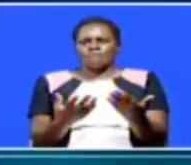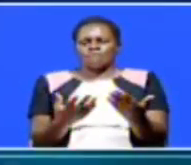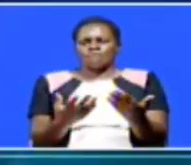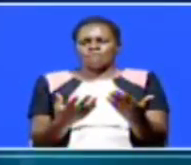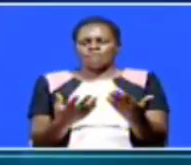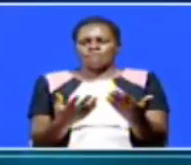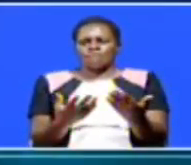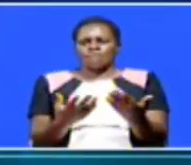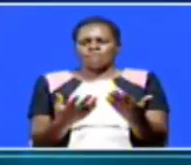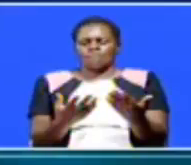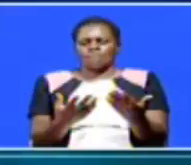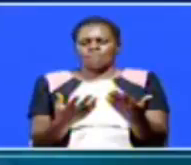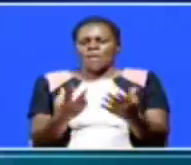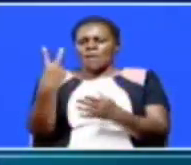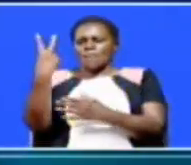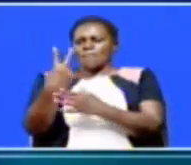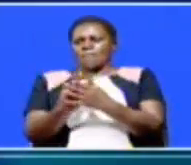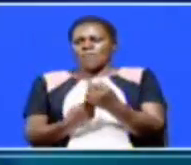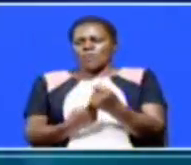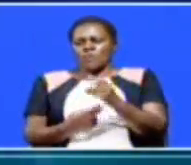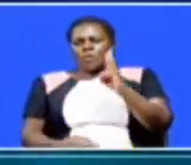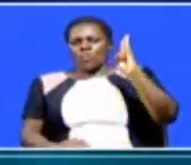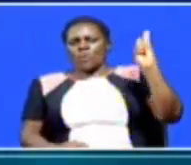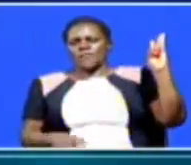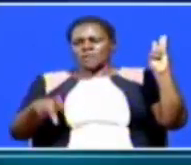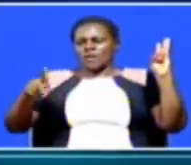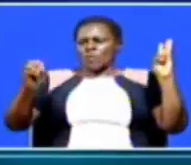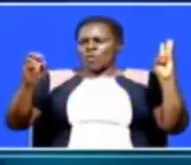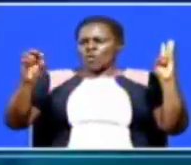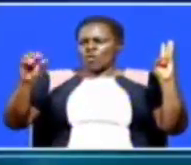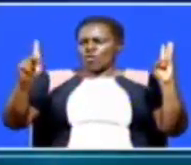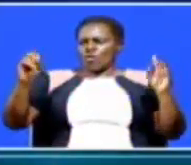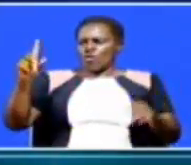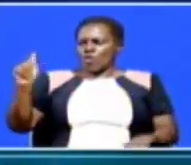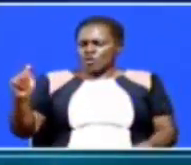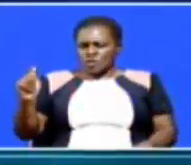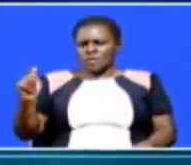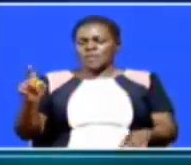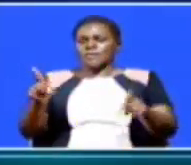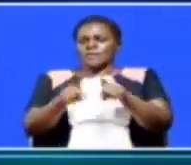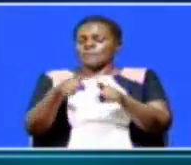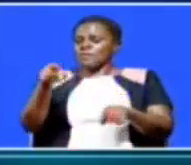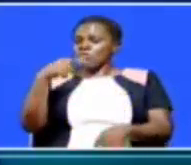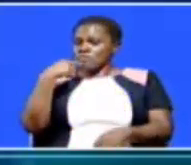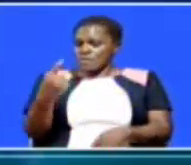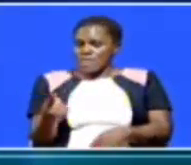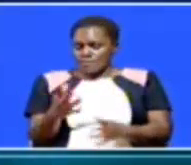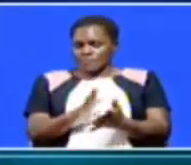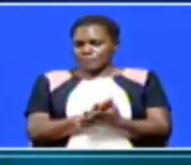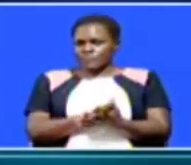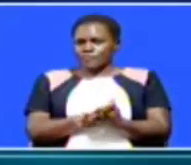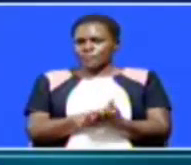and Chesogon area. That is both West Upokot and Elgeyo Marakwet. Right. As you have mentioned about